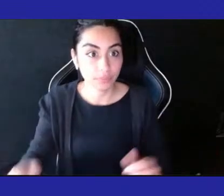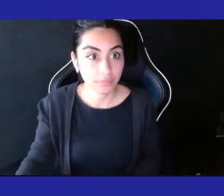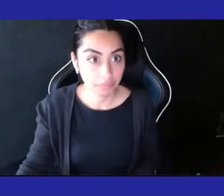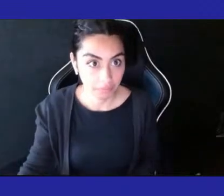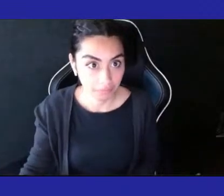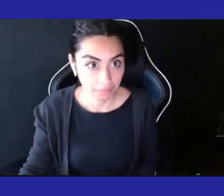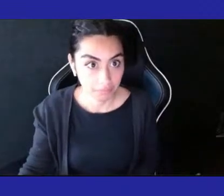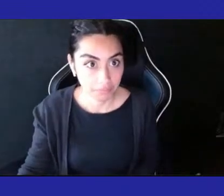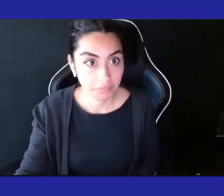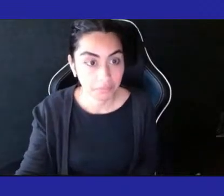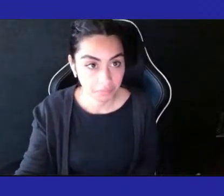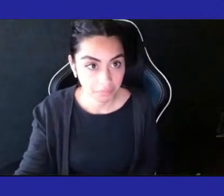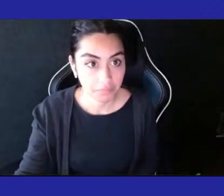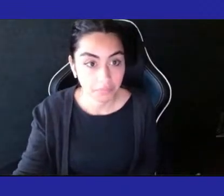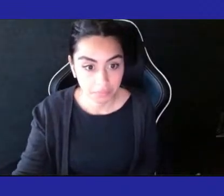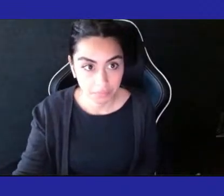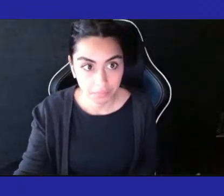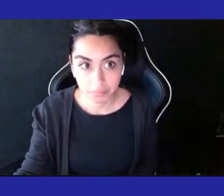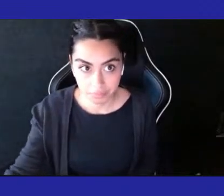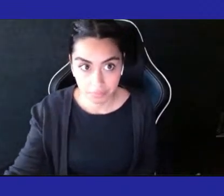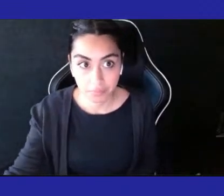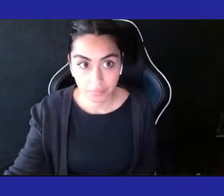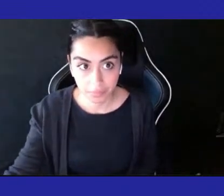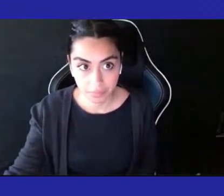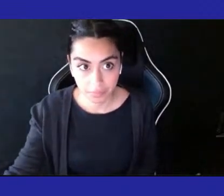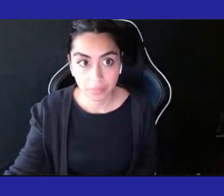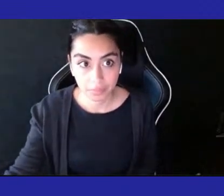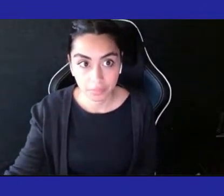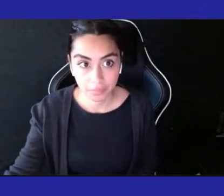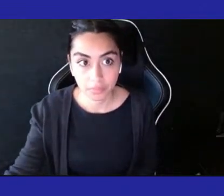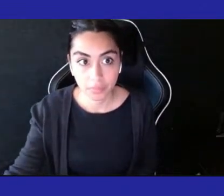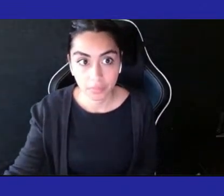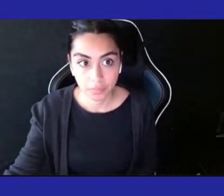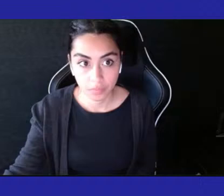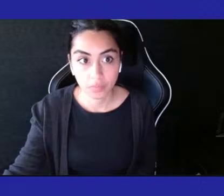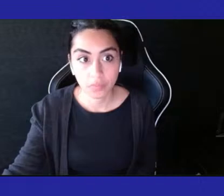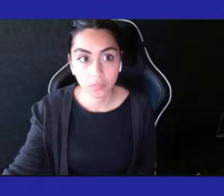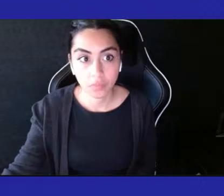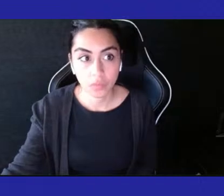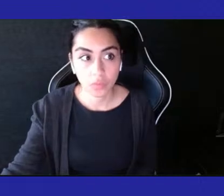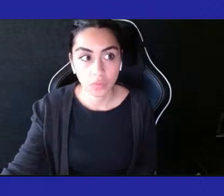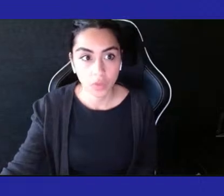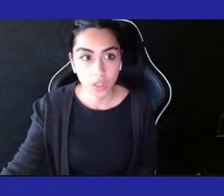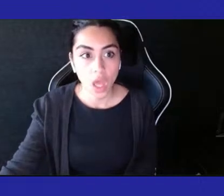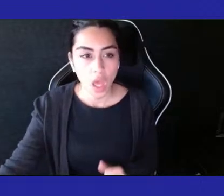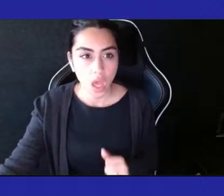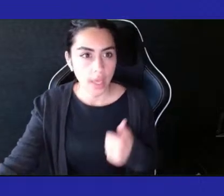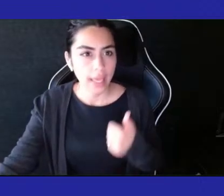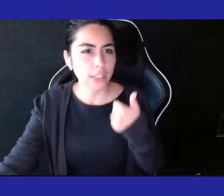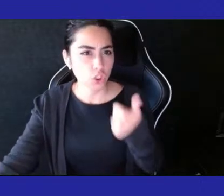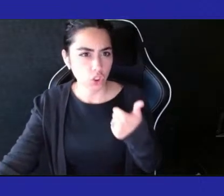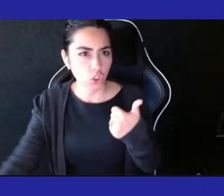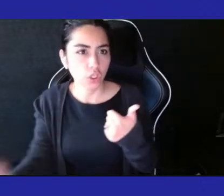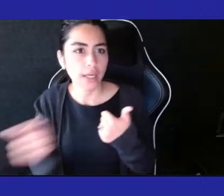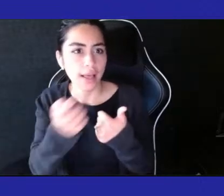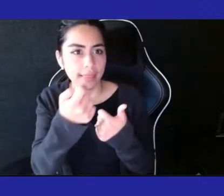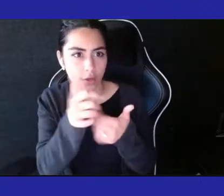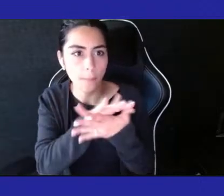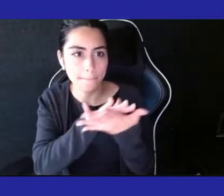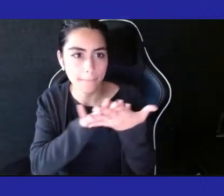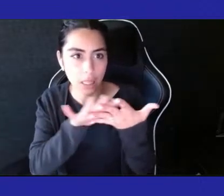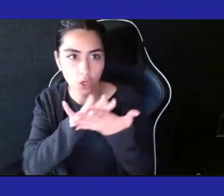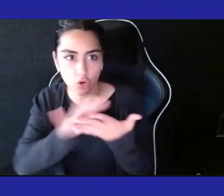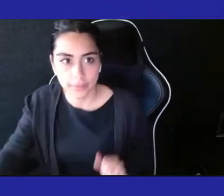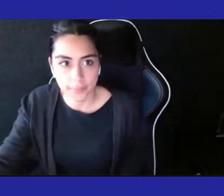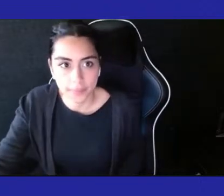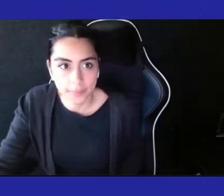have thought. Would you have said, as a consumer, would you have said that it would have been better in person, worse in person? I thought it